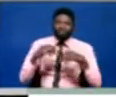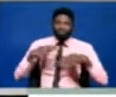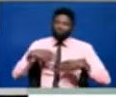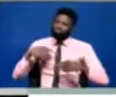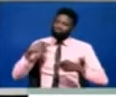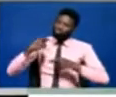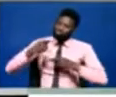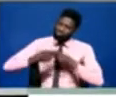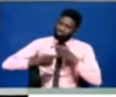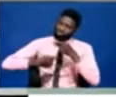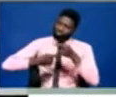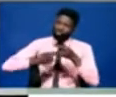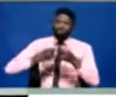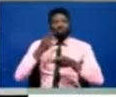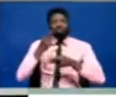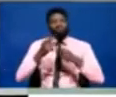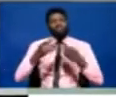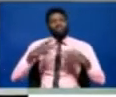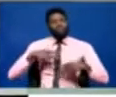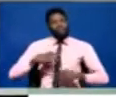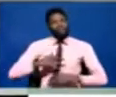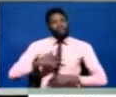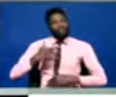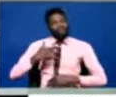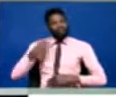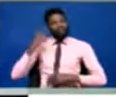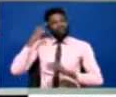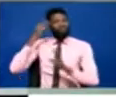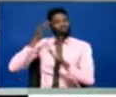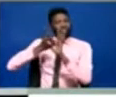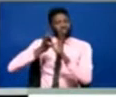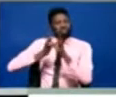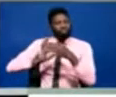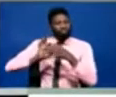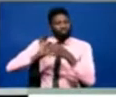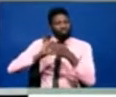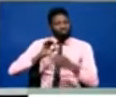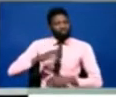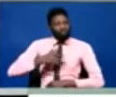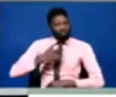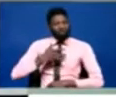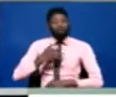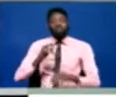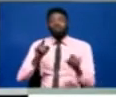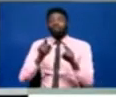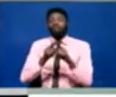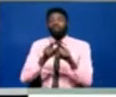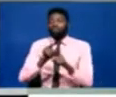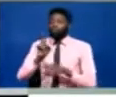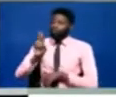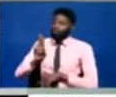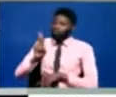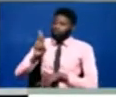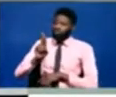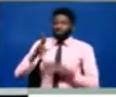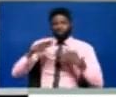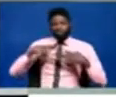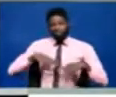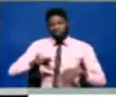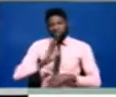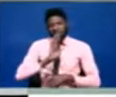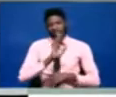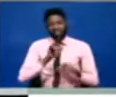it's an emotional process. It's a psychological process. And while Uhuru, the people he took, Kina